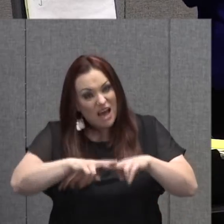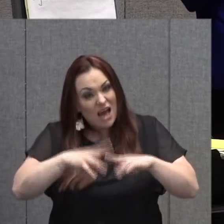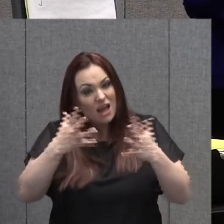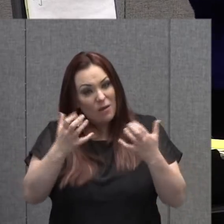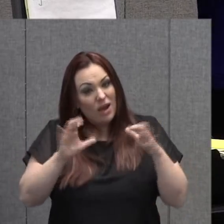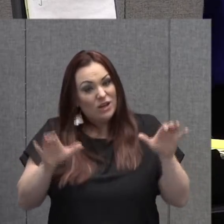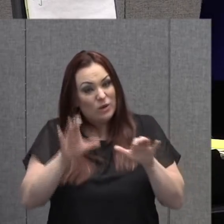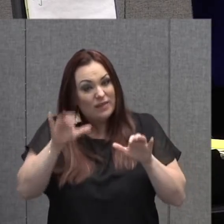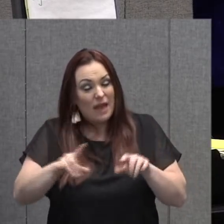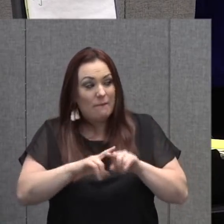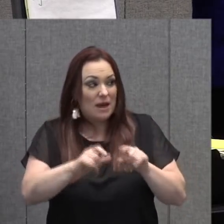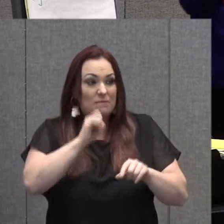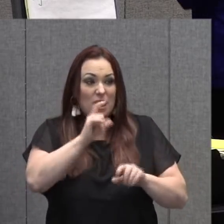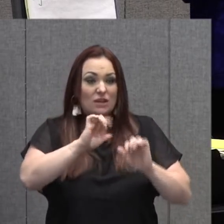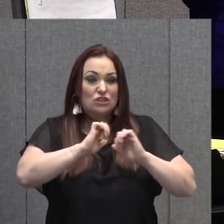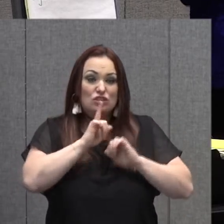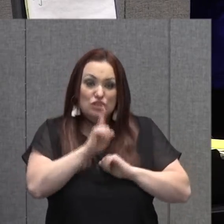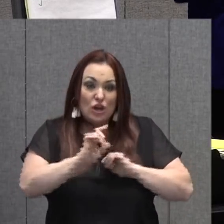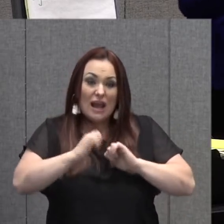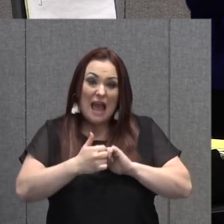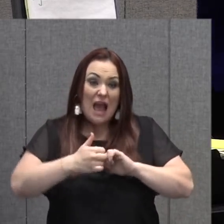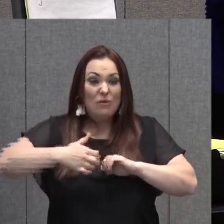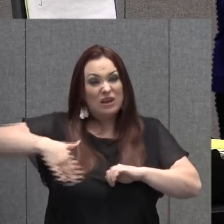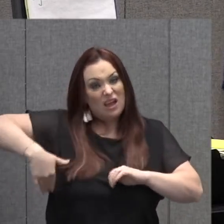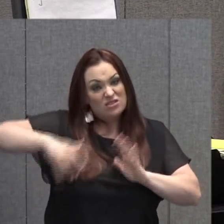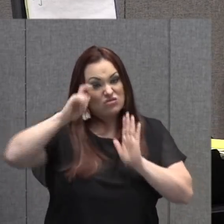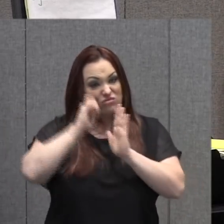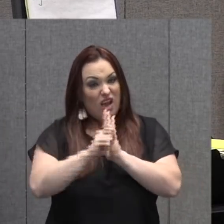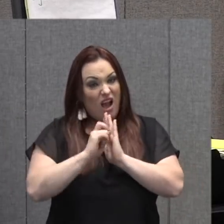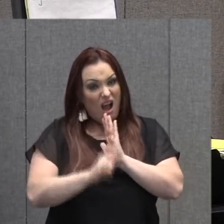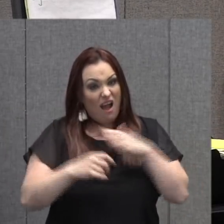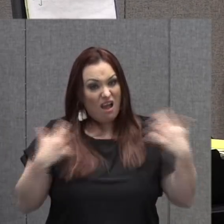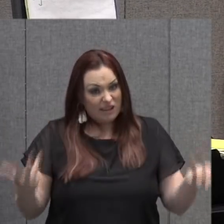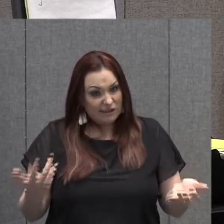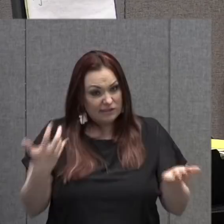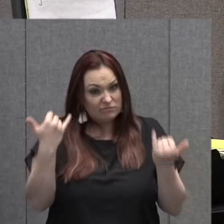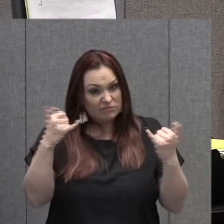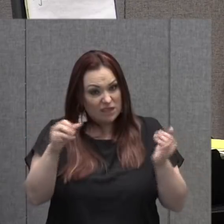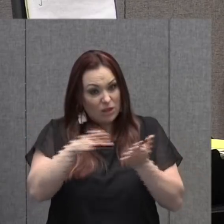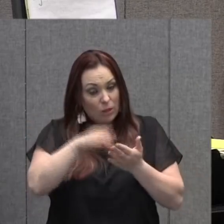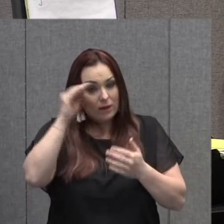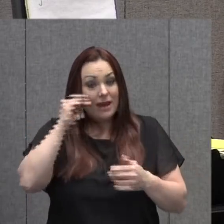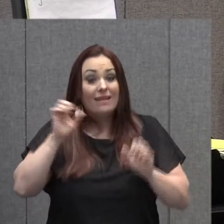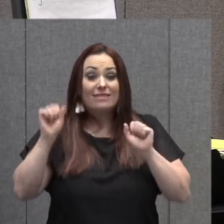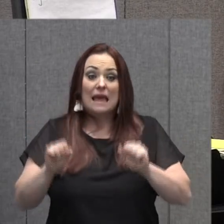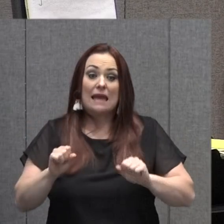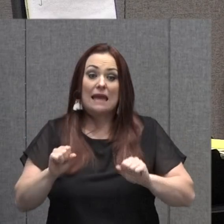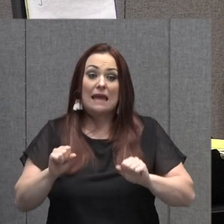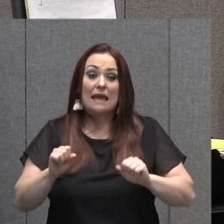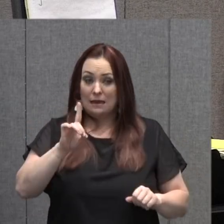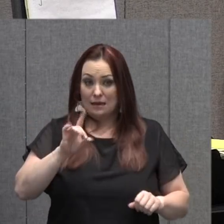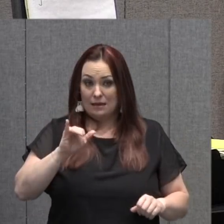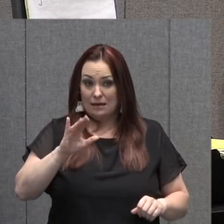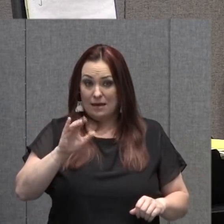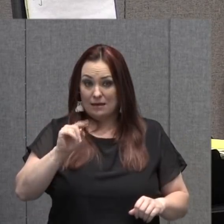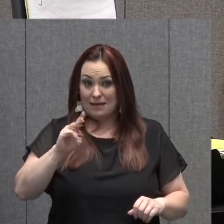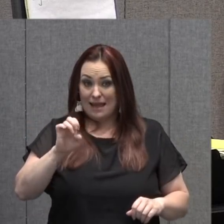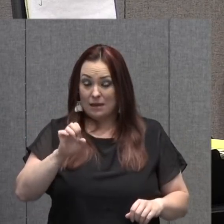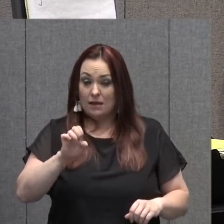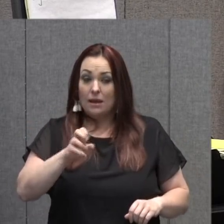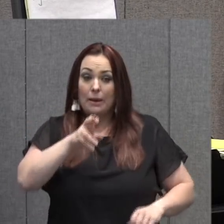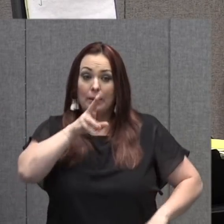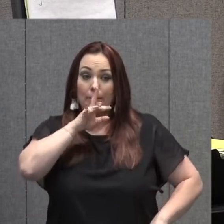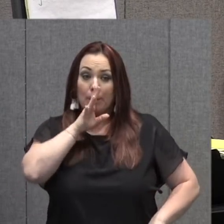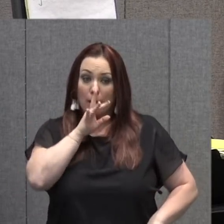that, but I don't know how to write yet. Well, they can dictate, and what dictate means is they say the